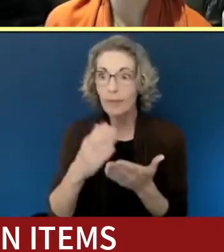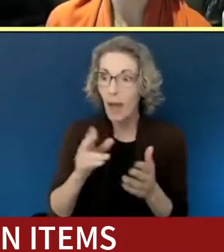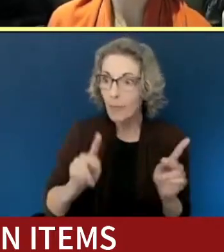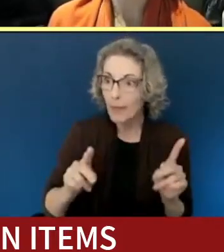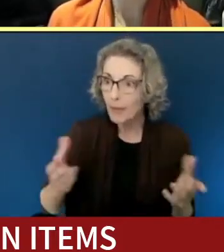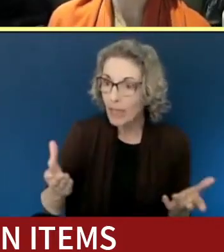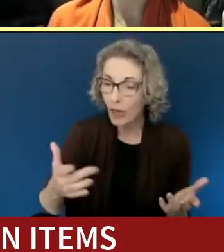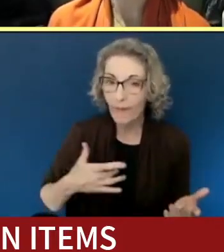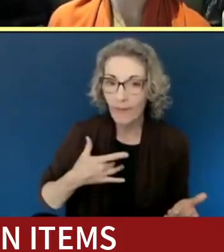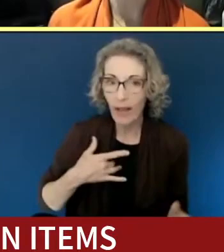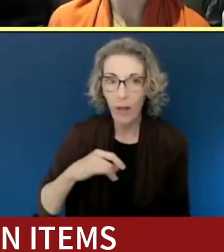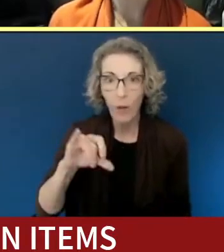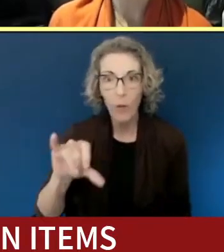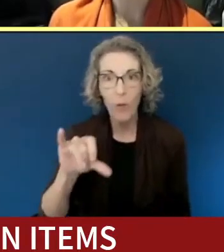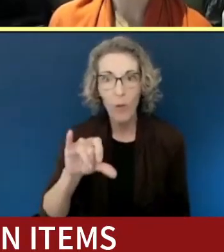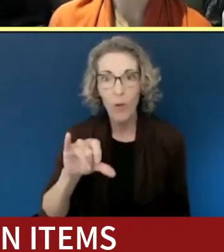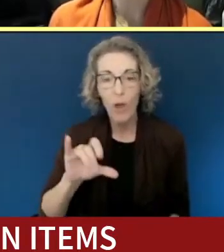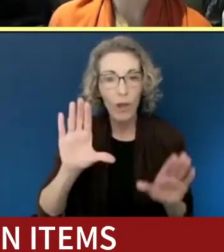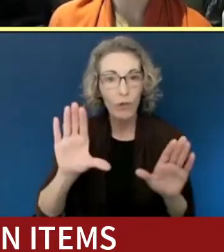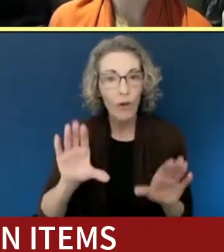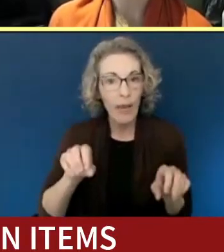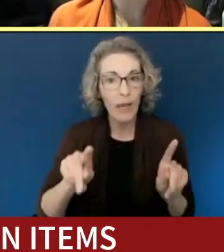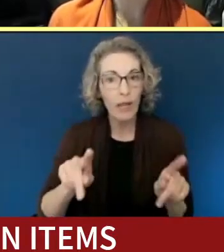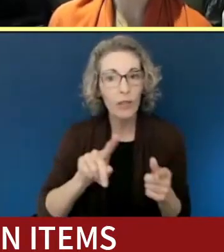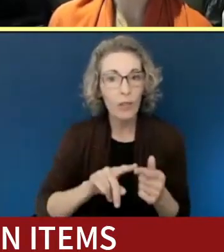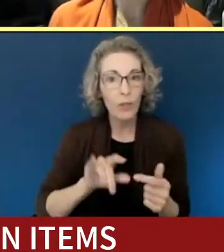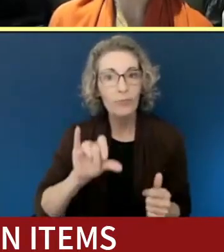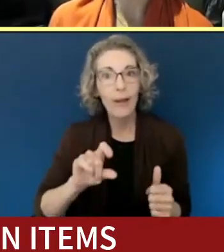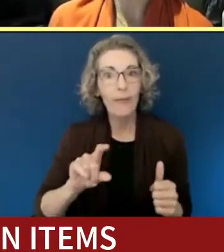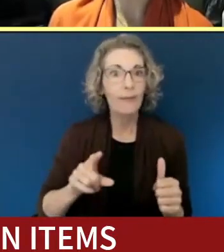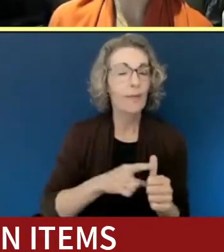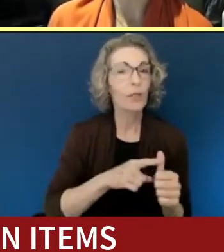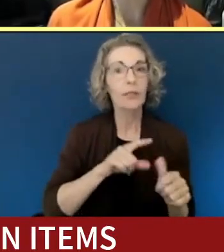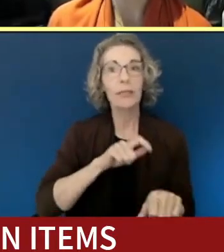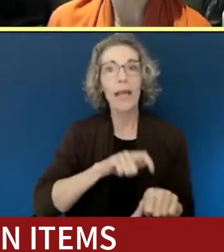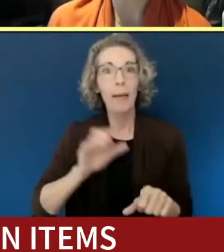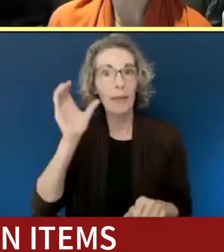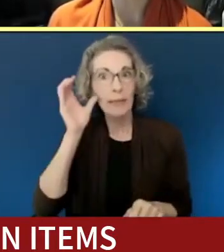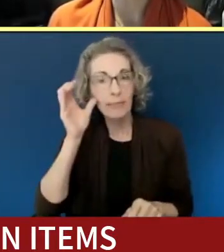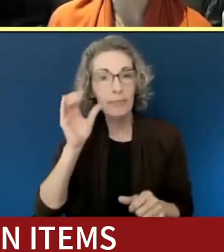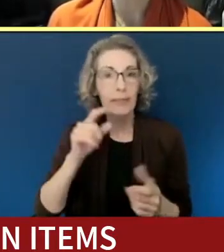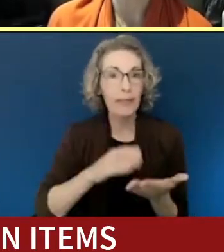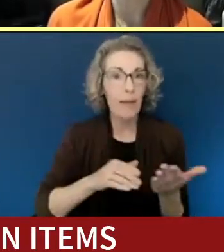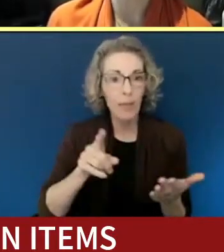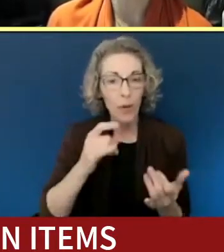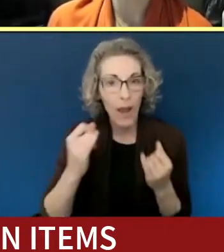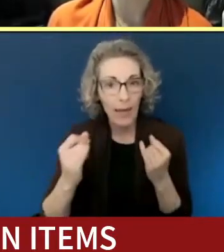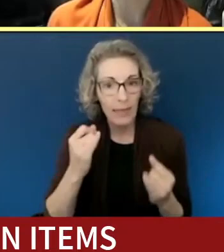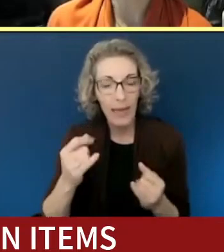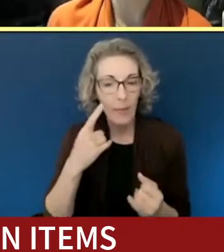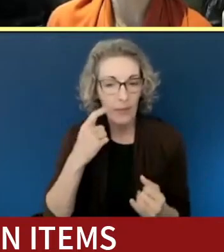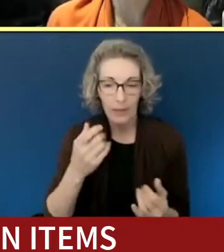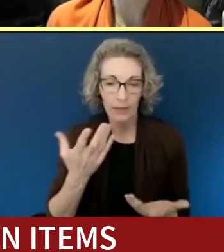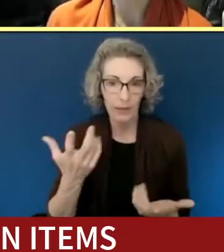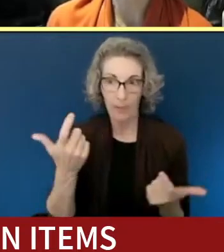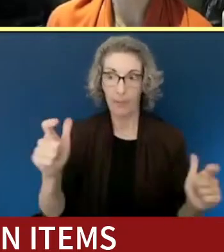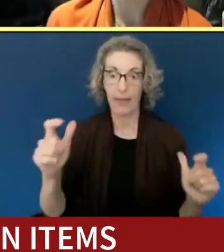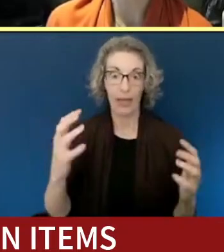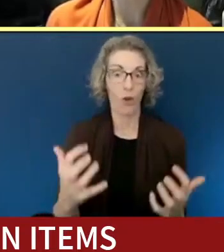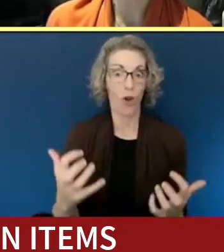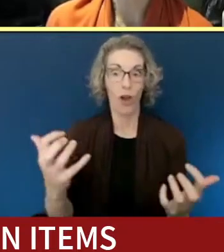great opportunity to be introduced to some of these ideas, because there is such a large audience.